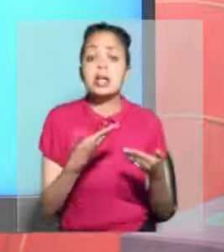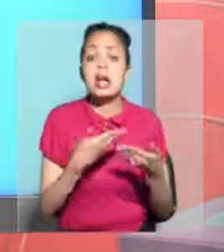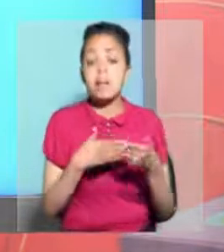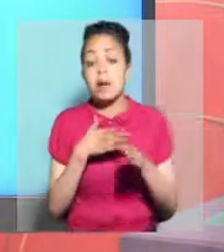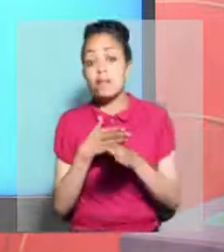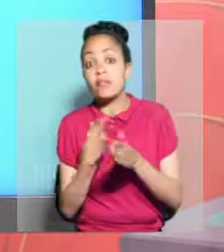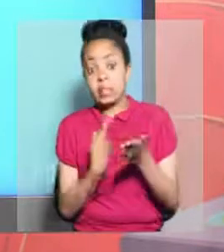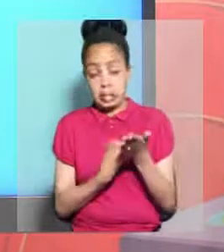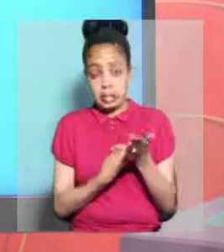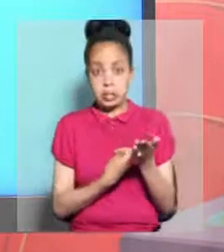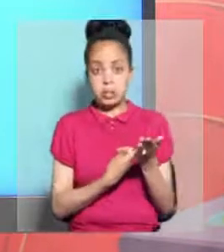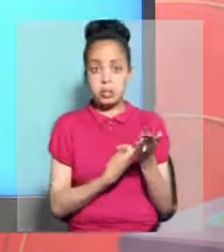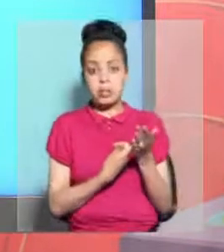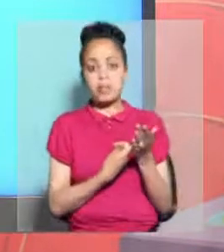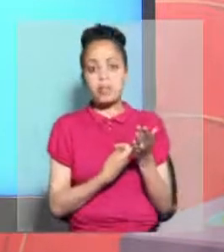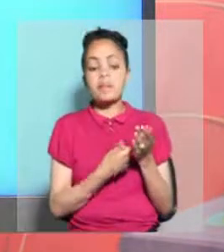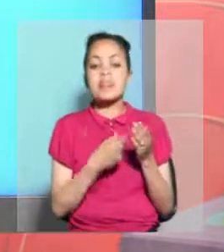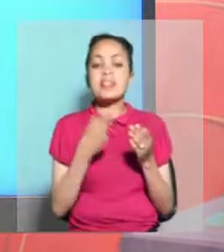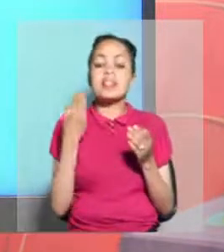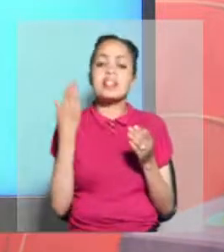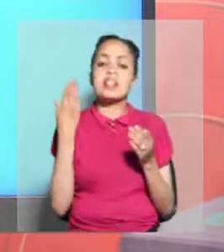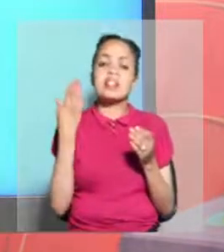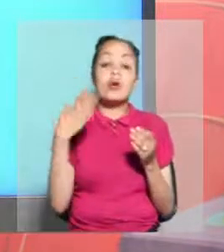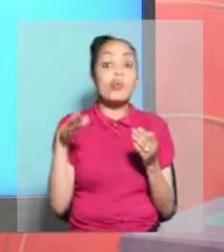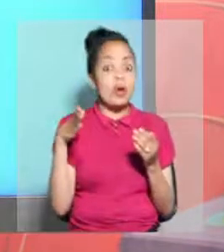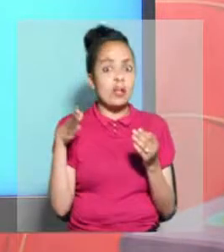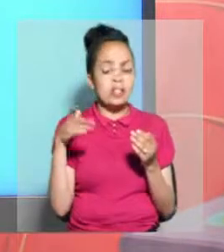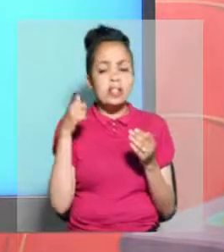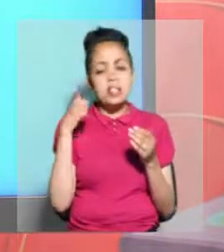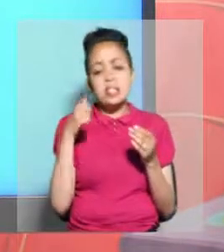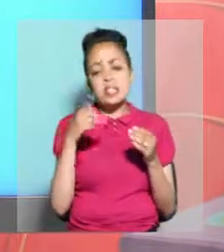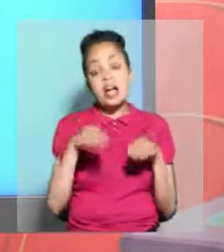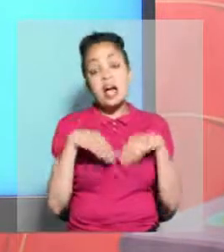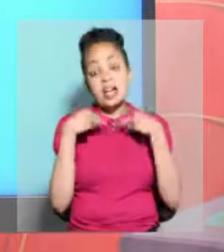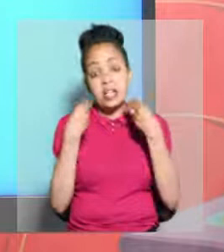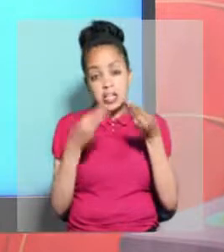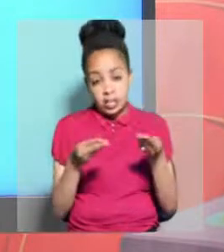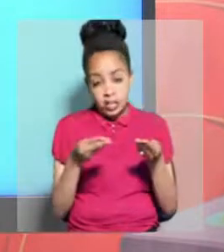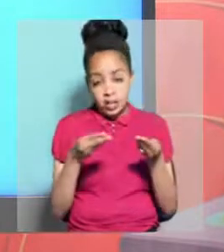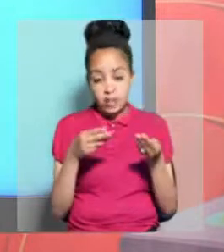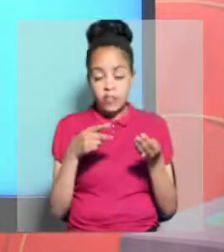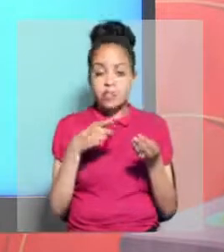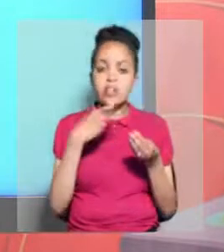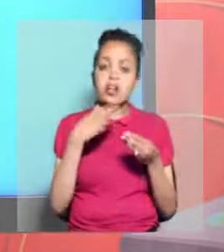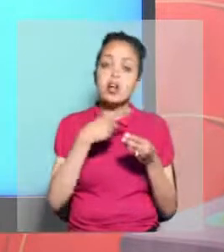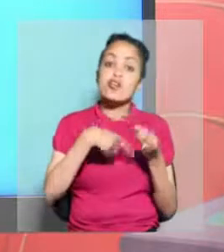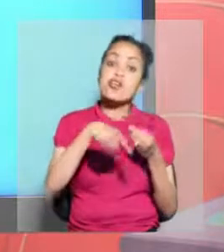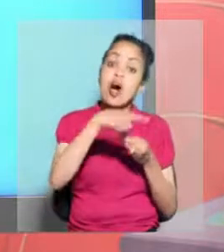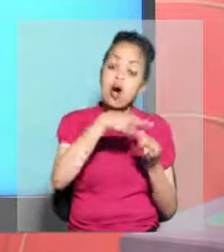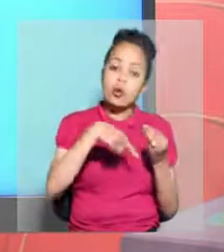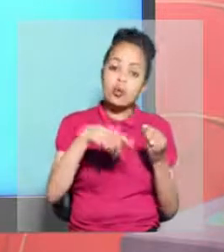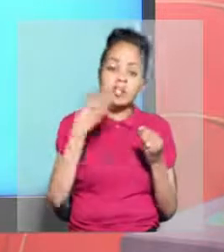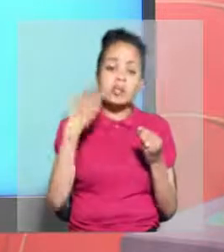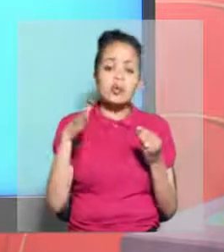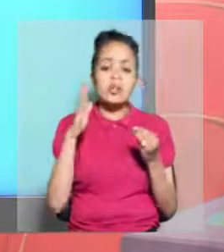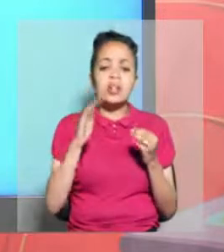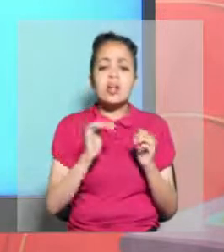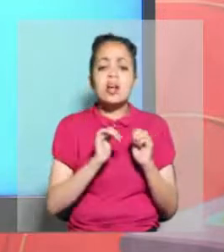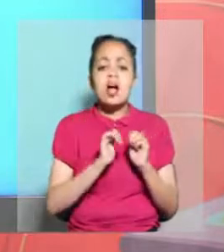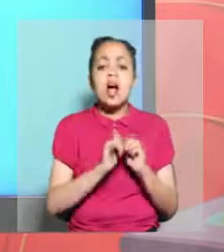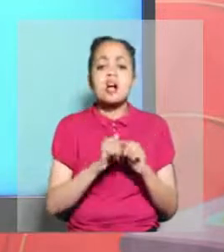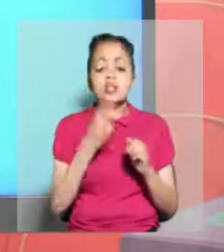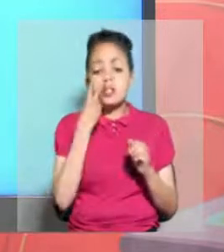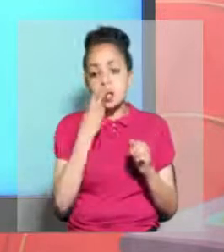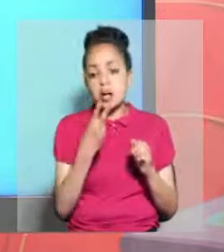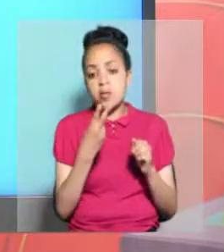after this one is green. So here, it can give round green. We are come to find how many round green